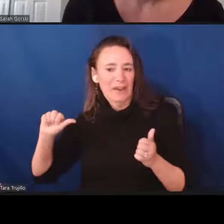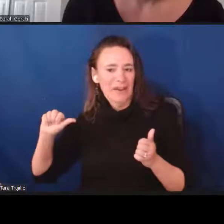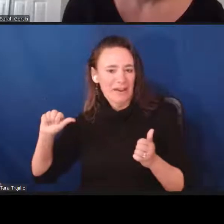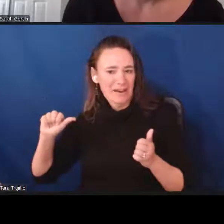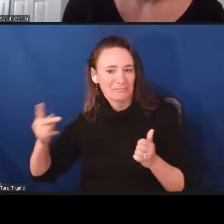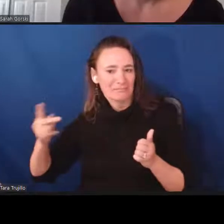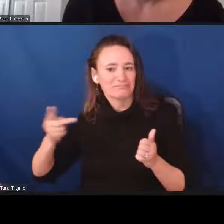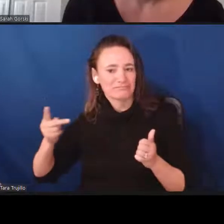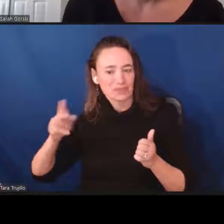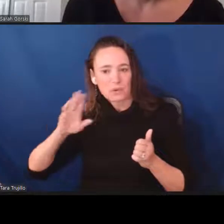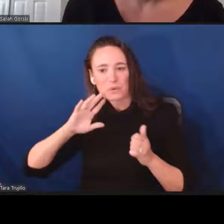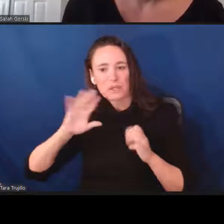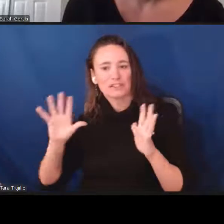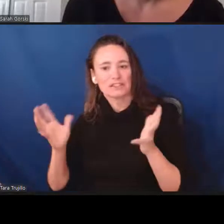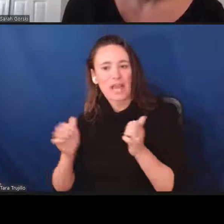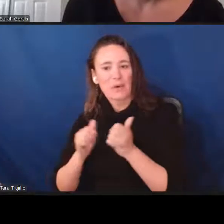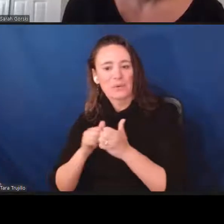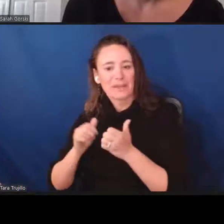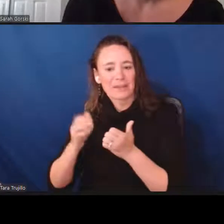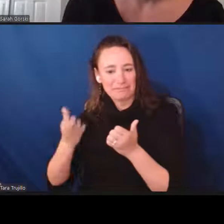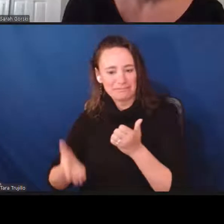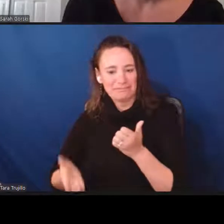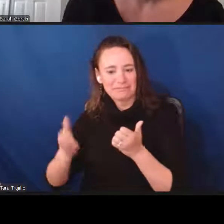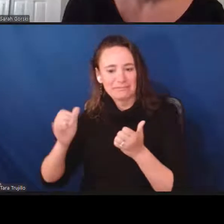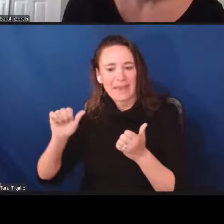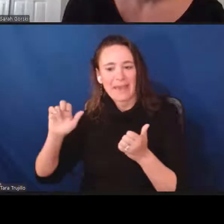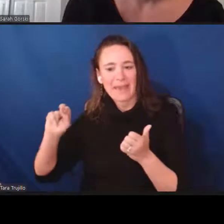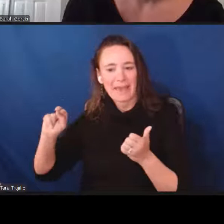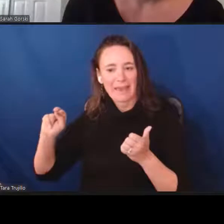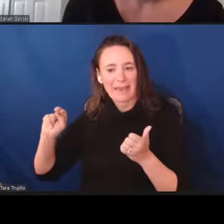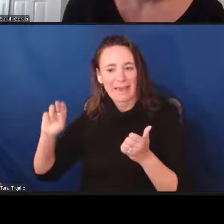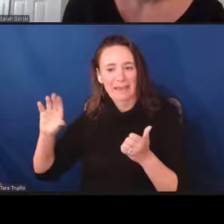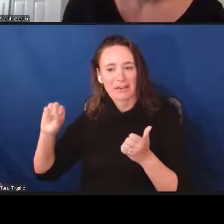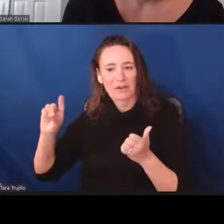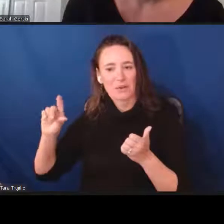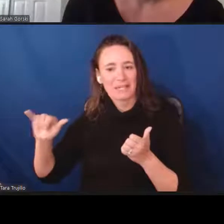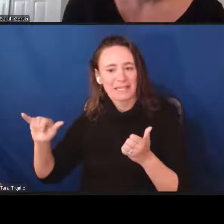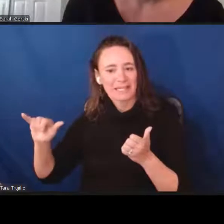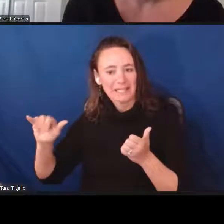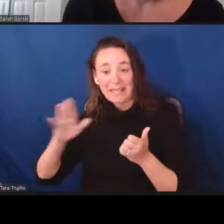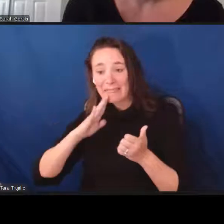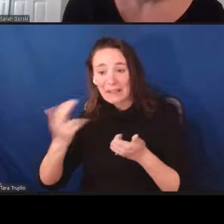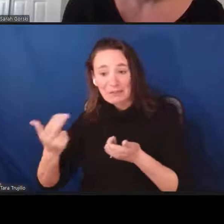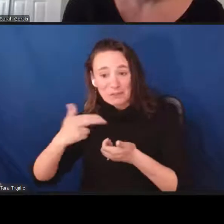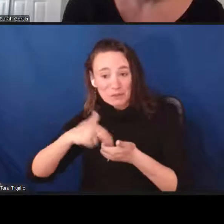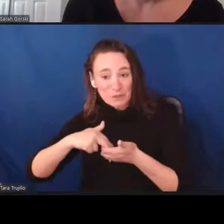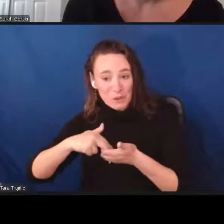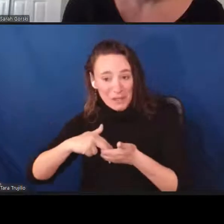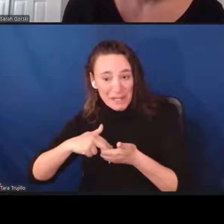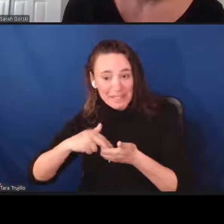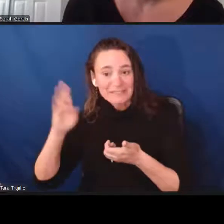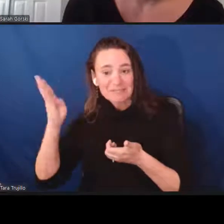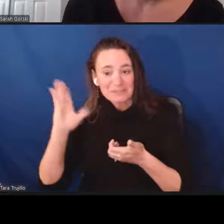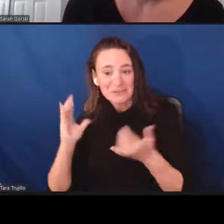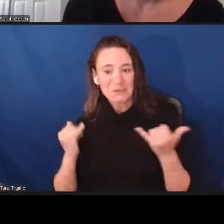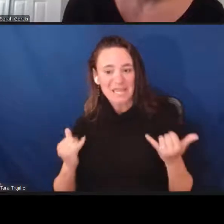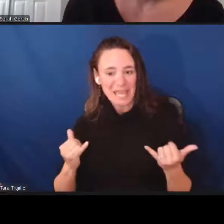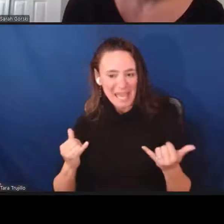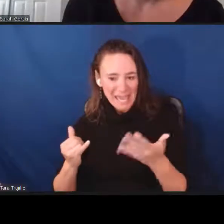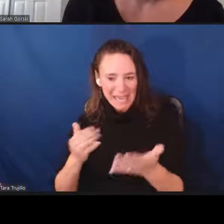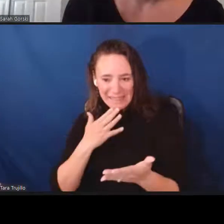with Ann Cody. Thank you for joining us today. I really appreciate you coming